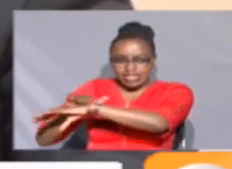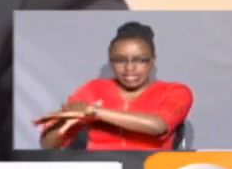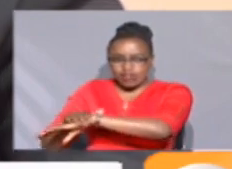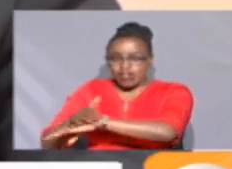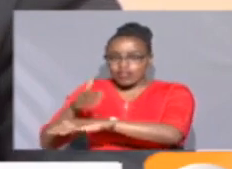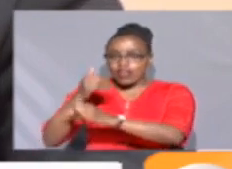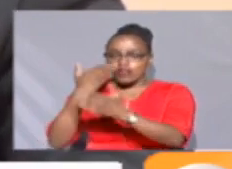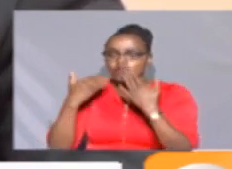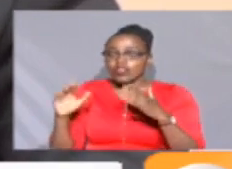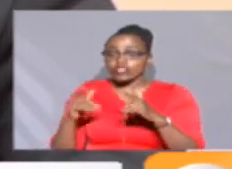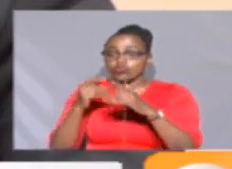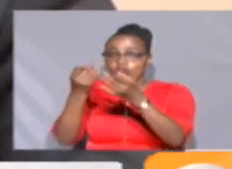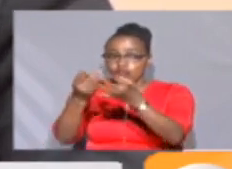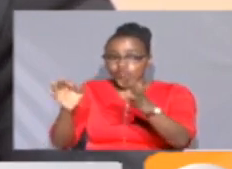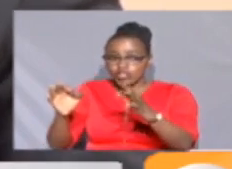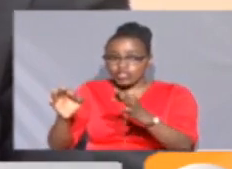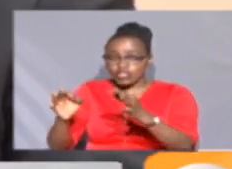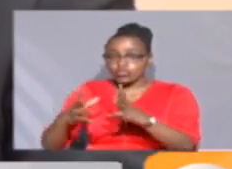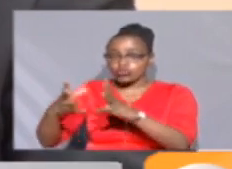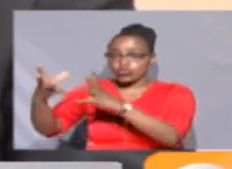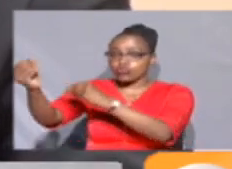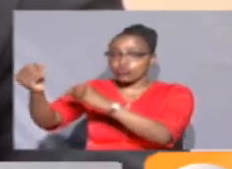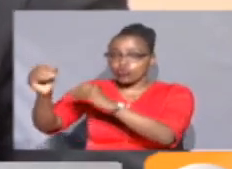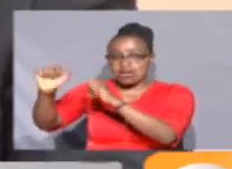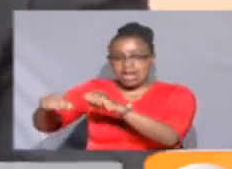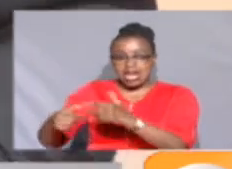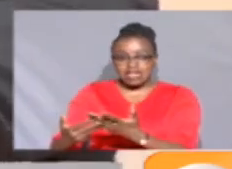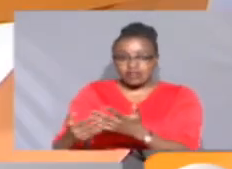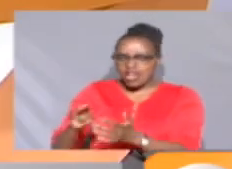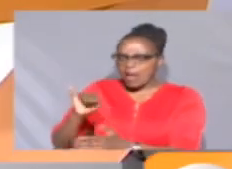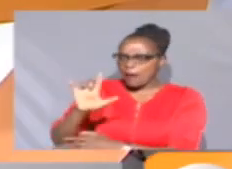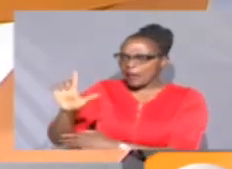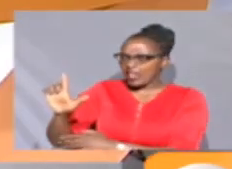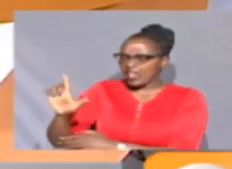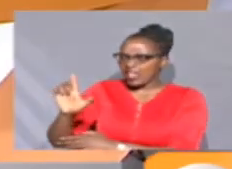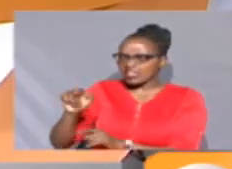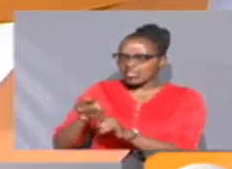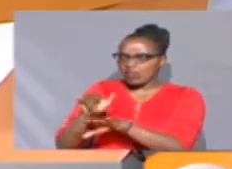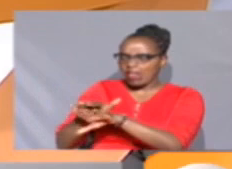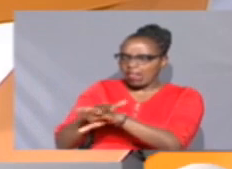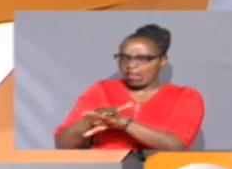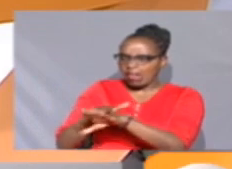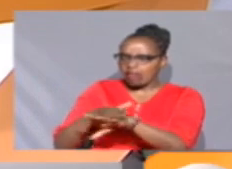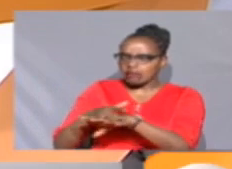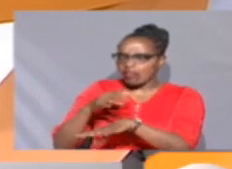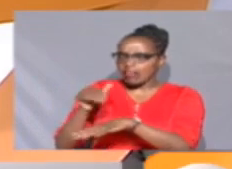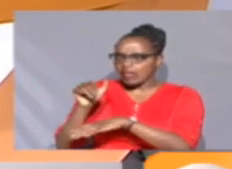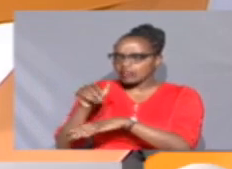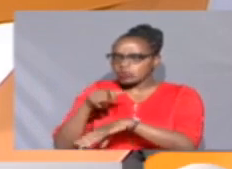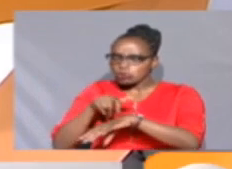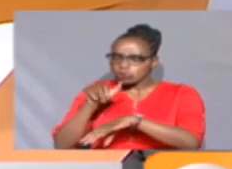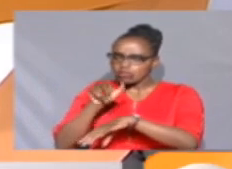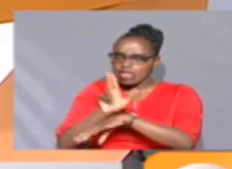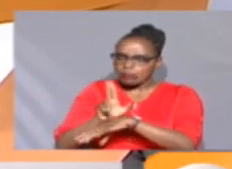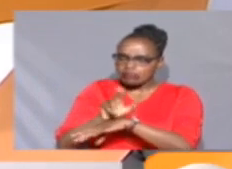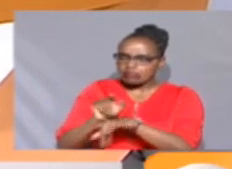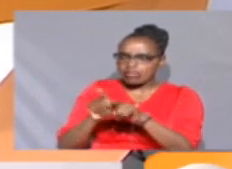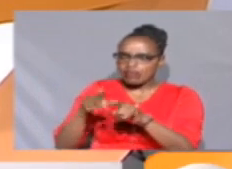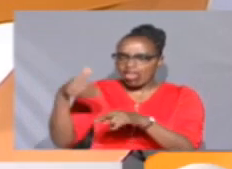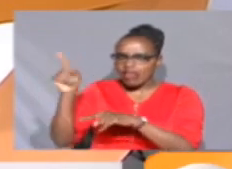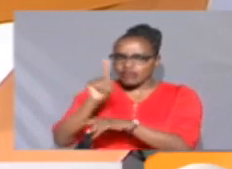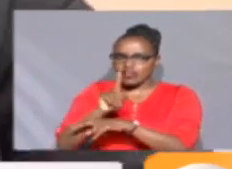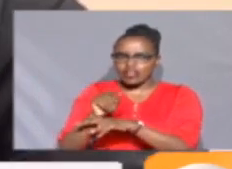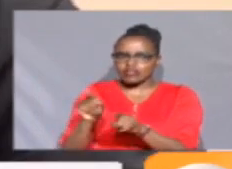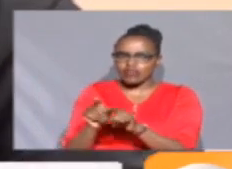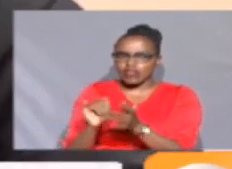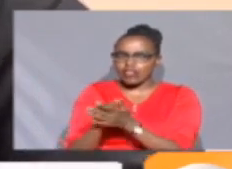are therefore free to go. In fact, the issue of bail, we don't delay taking, the amount of time I see courts taking every day.